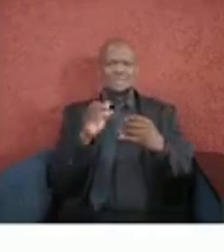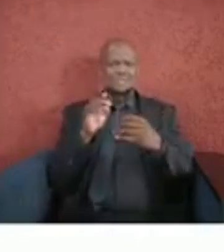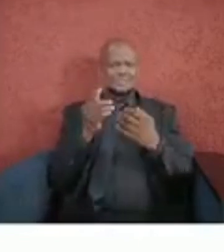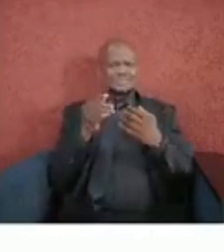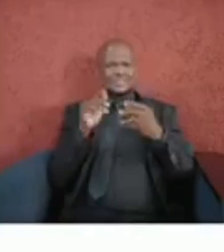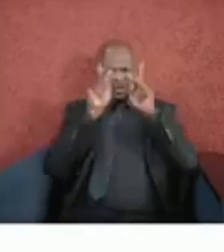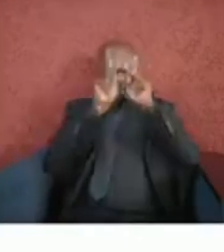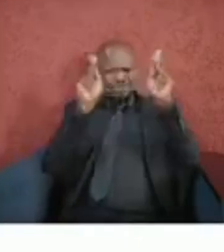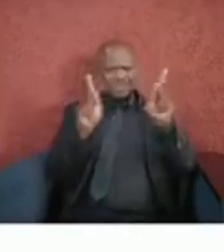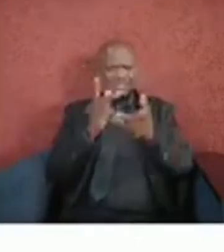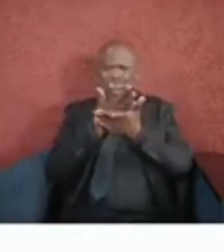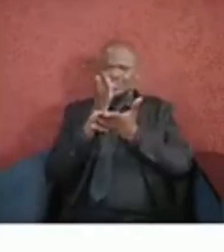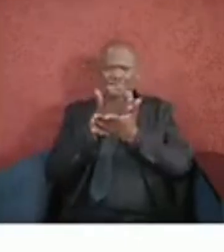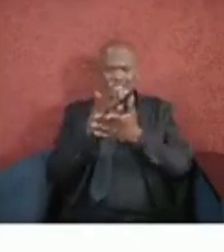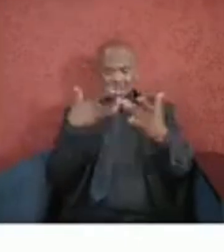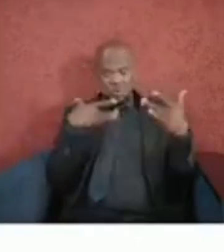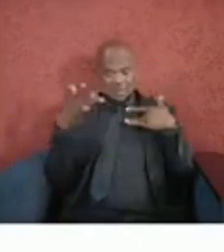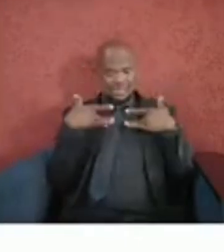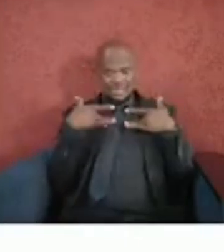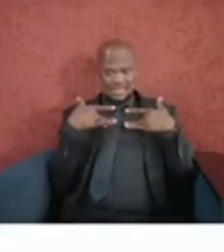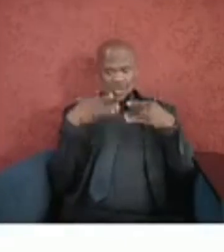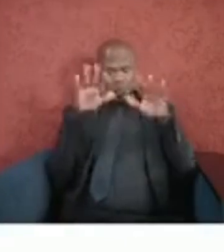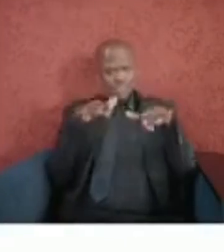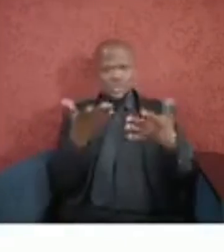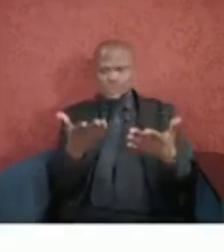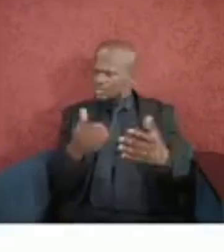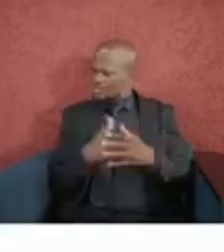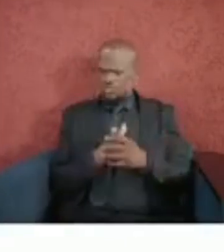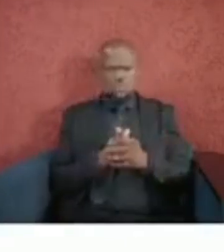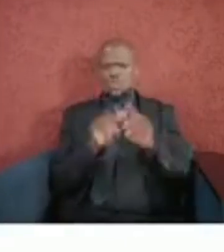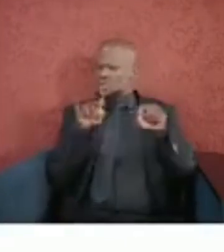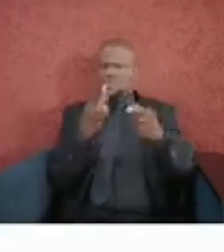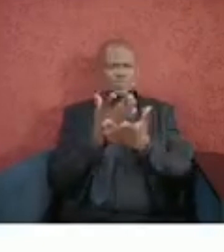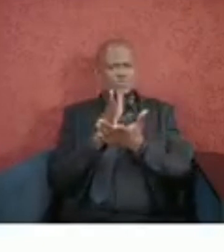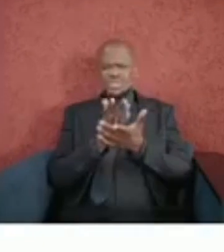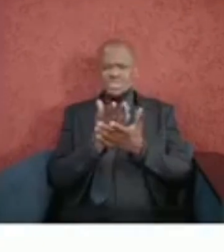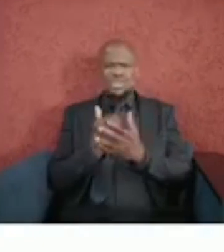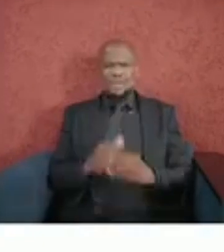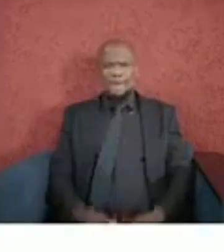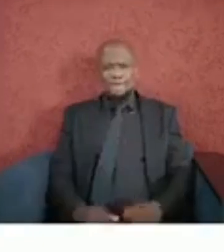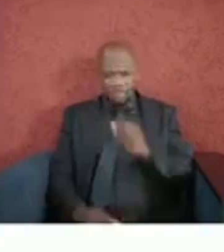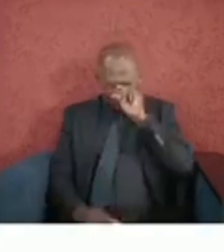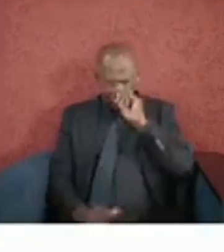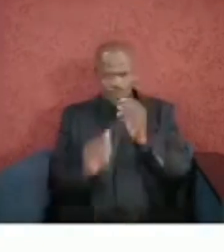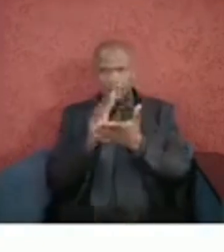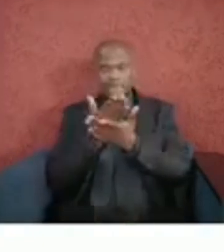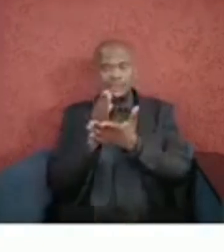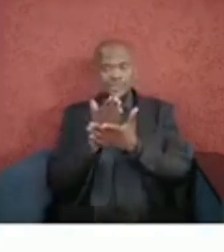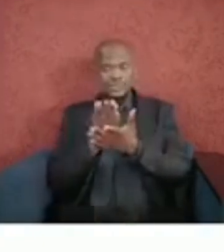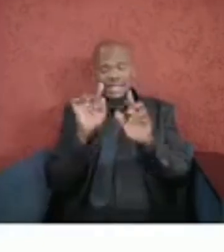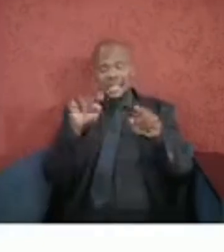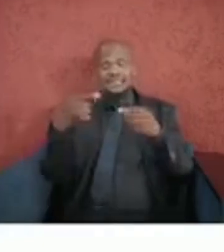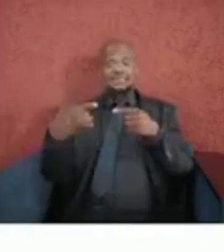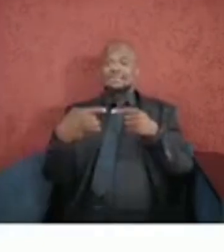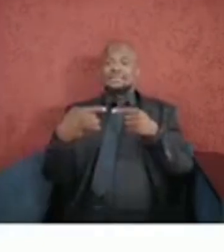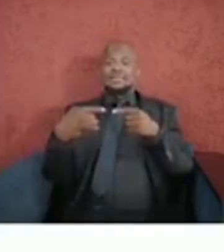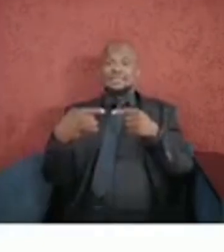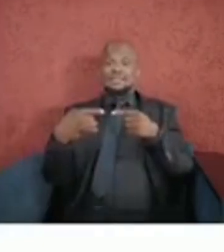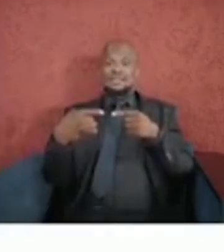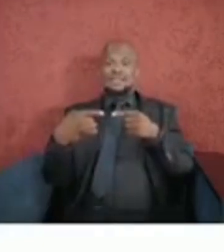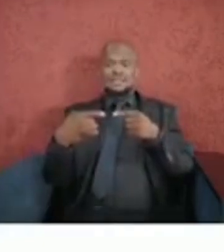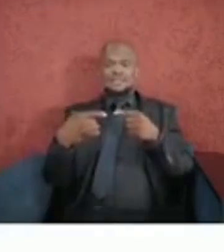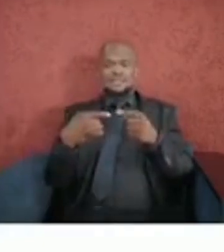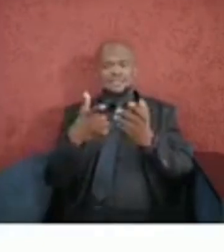shared without the consent of the person that is depicted in that video or in that image. Sharing it, again, it's in contravention with the Film